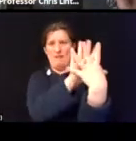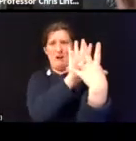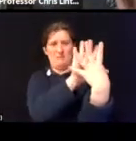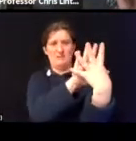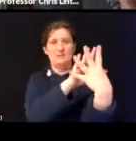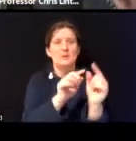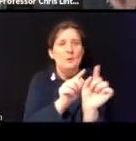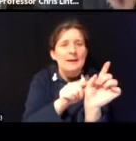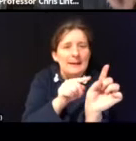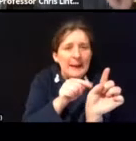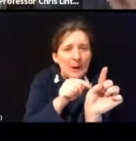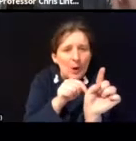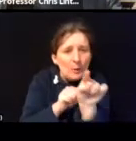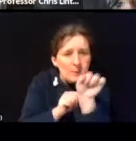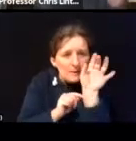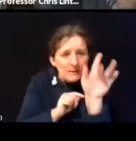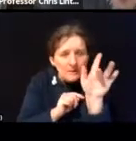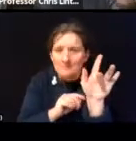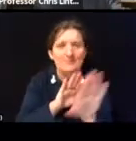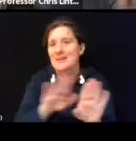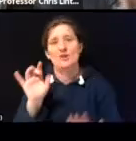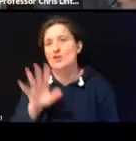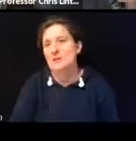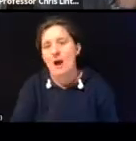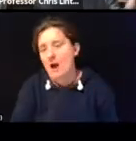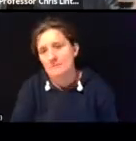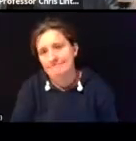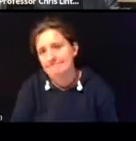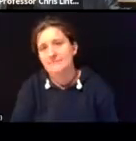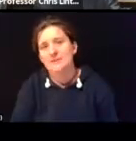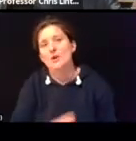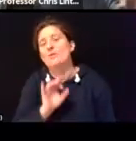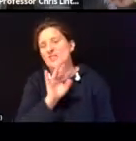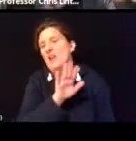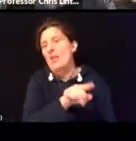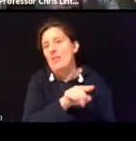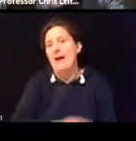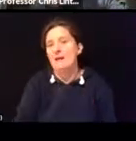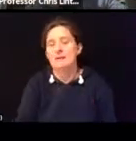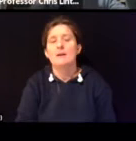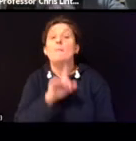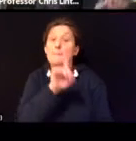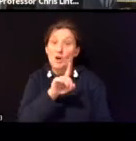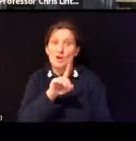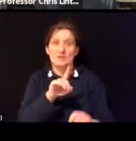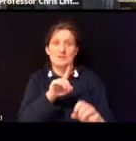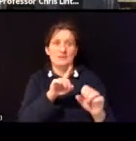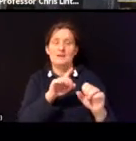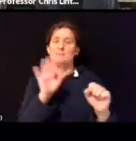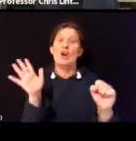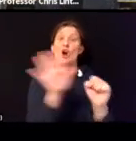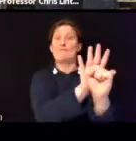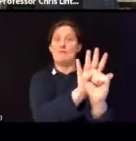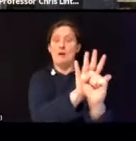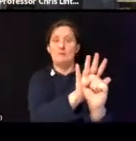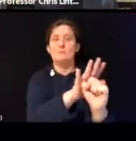yellow thing in the center, that's not the star, that's just to show you where the center is. But these blobs round the edge